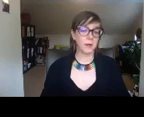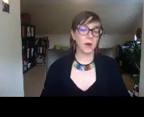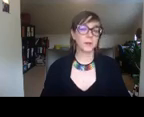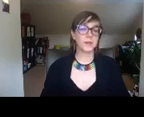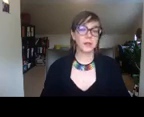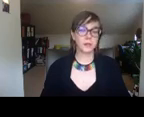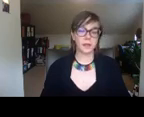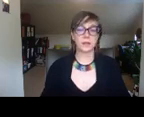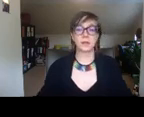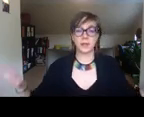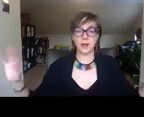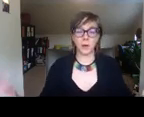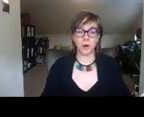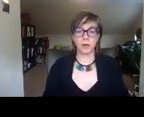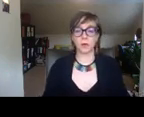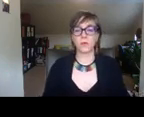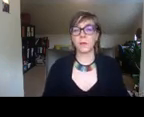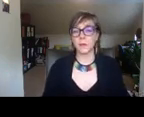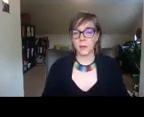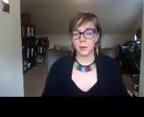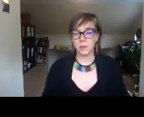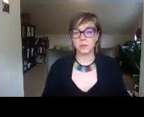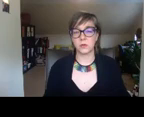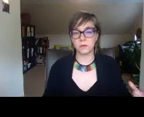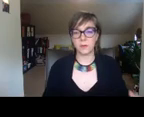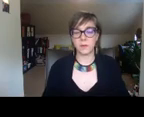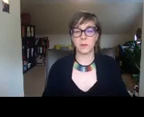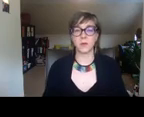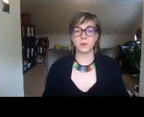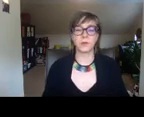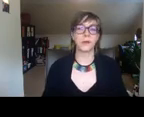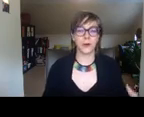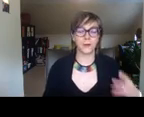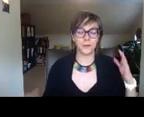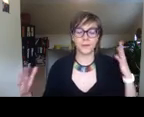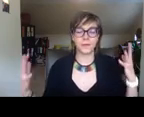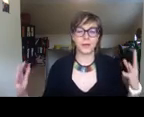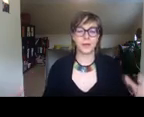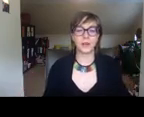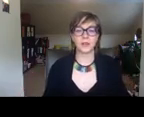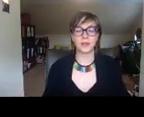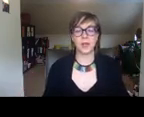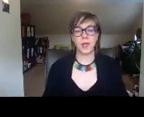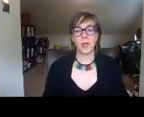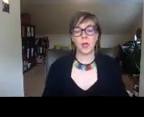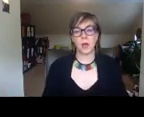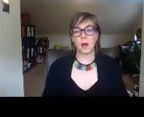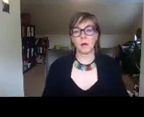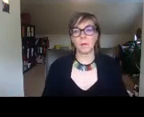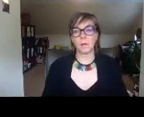and perhaps seeing friends staying apart, or family members, certain family members, with a lot of safety measures.